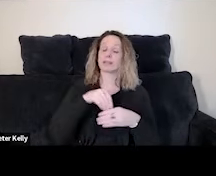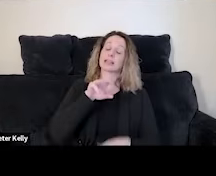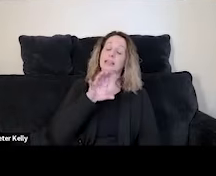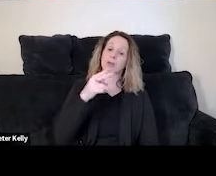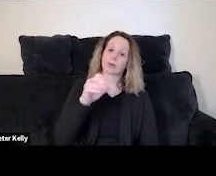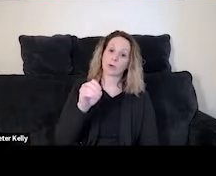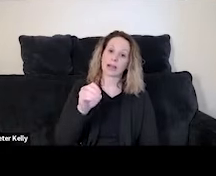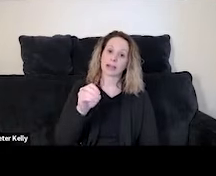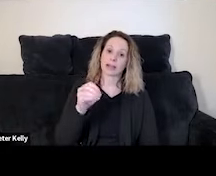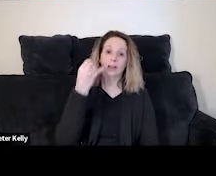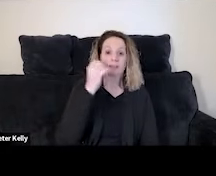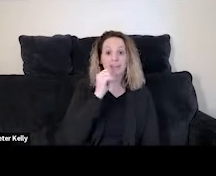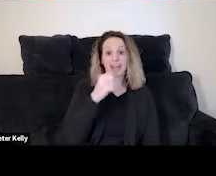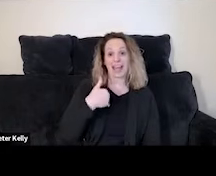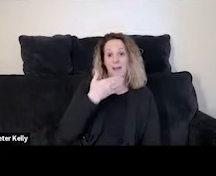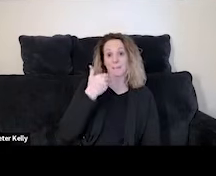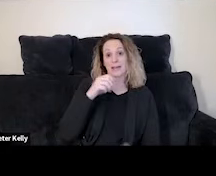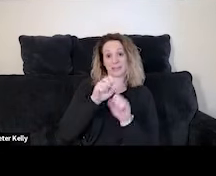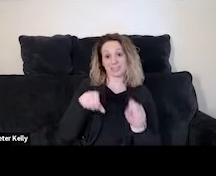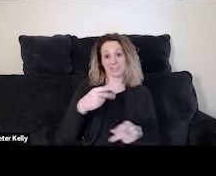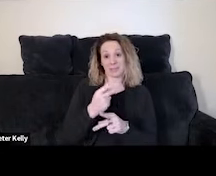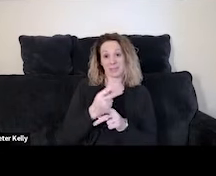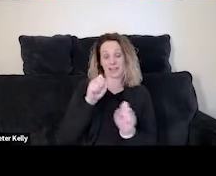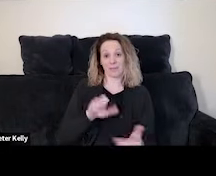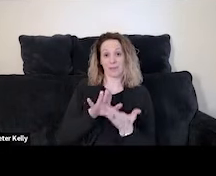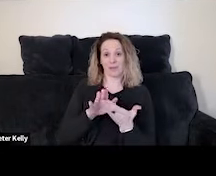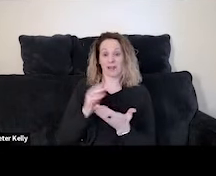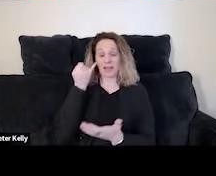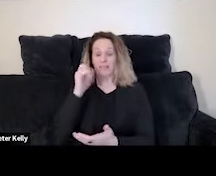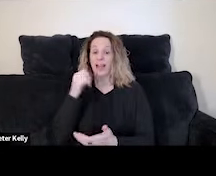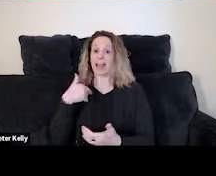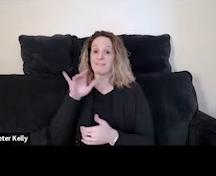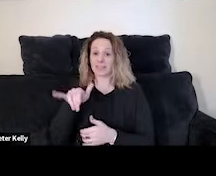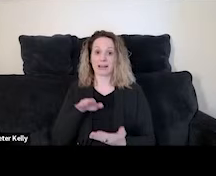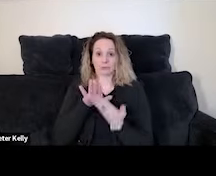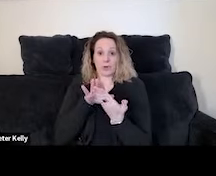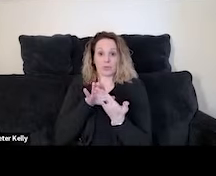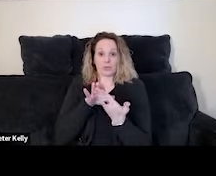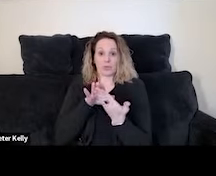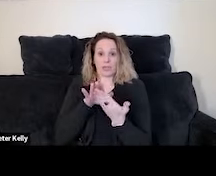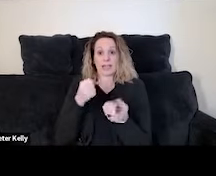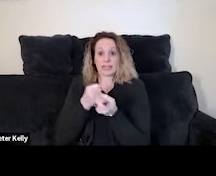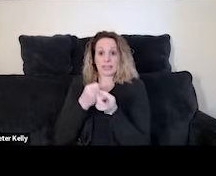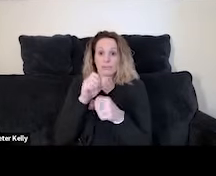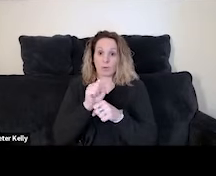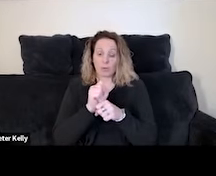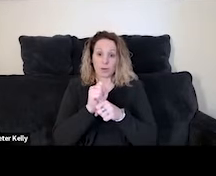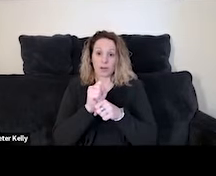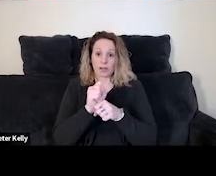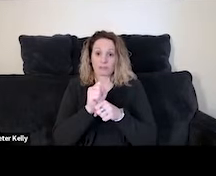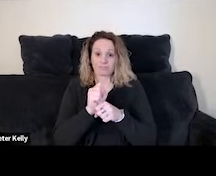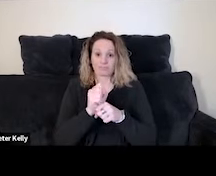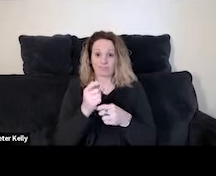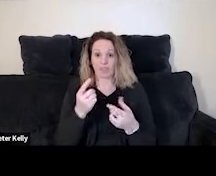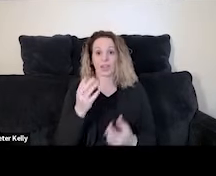who, without a better systems of care approach, without a strong financing approach, and without a supported workforce, are going